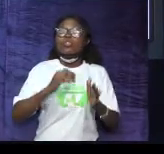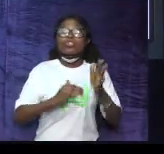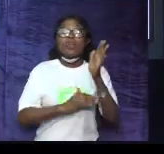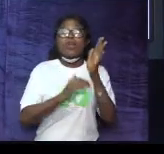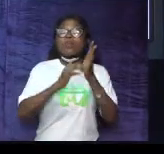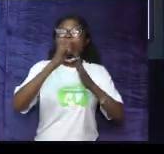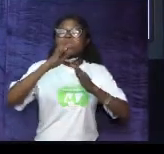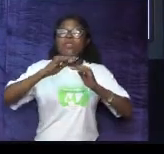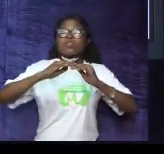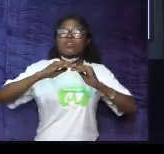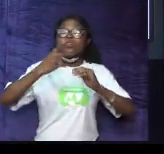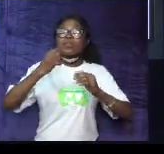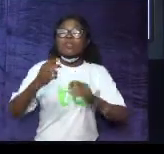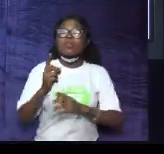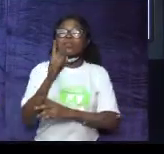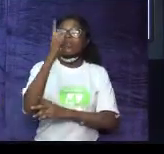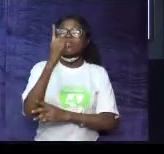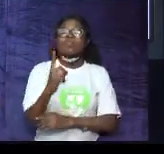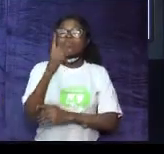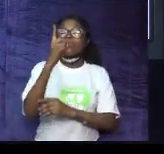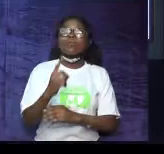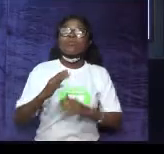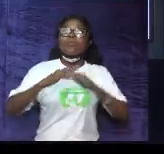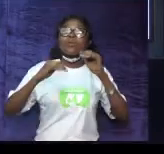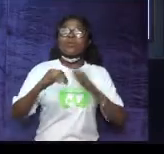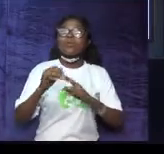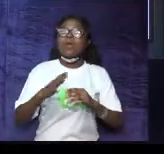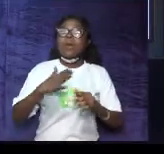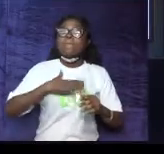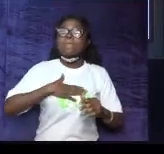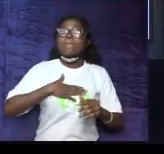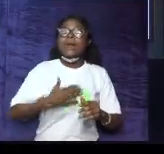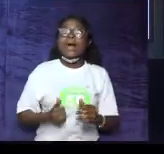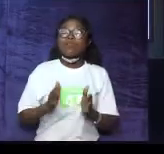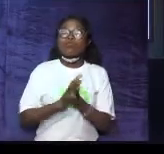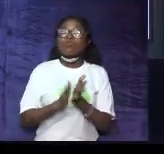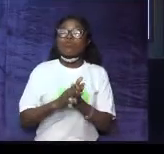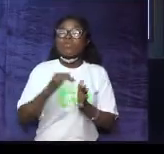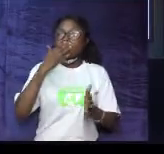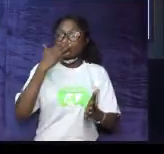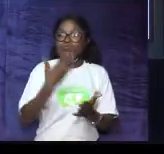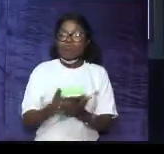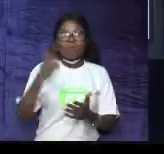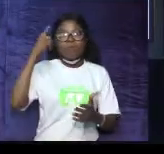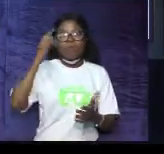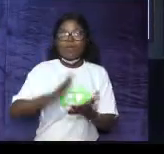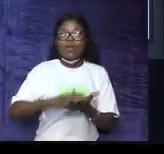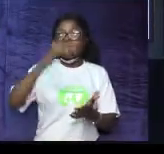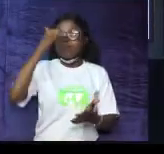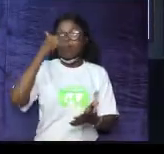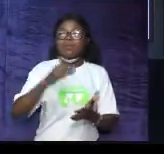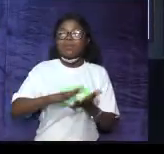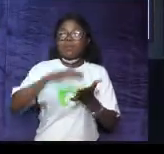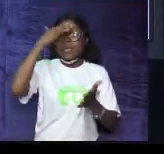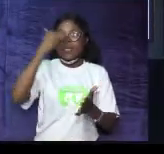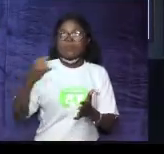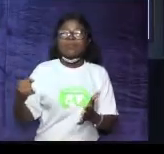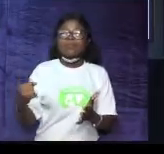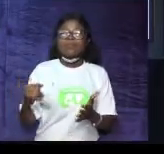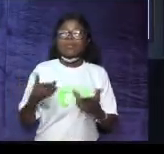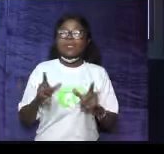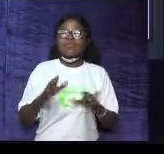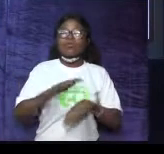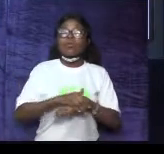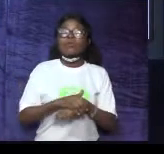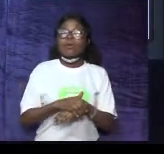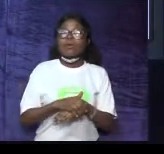bungalow building. The environment is serene and conducive for learning. Let's